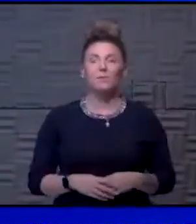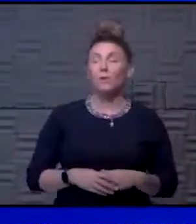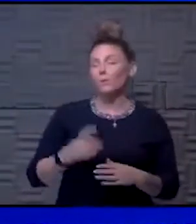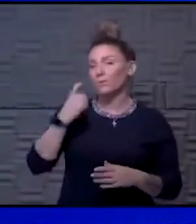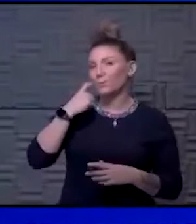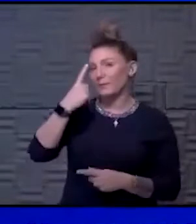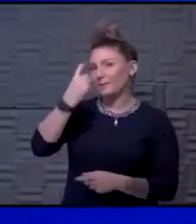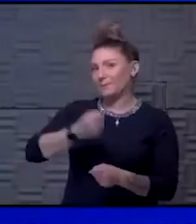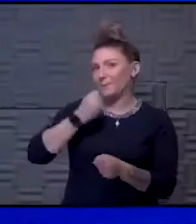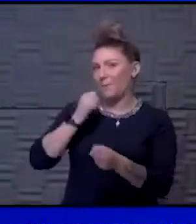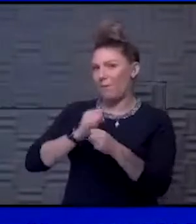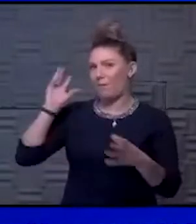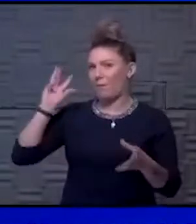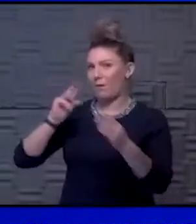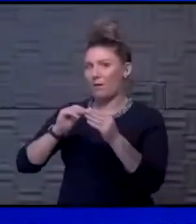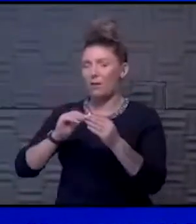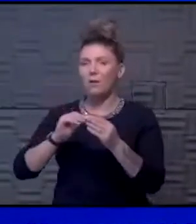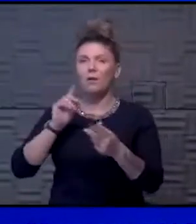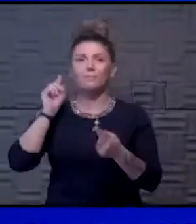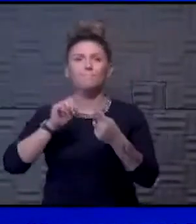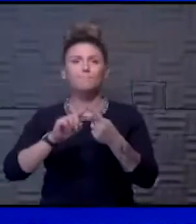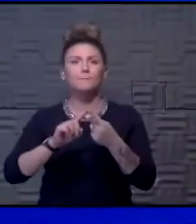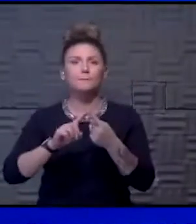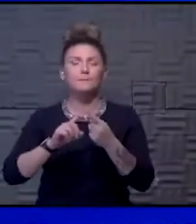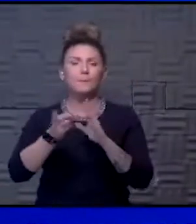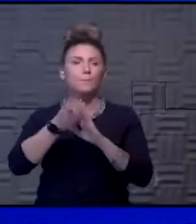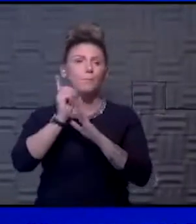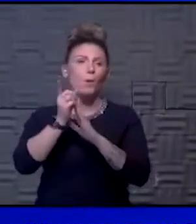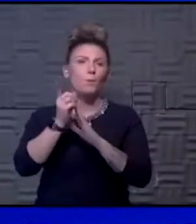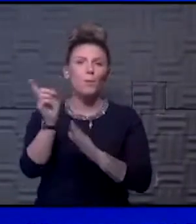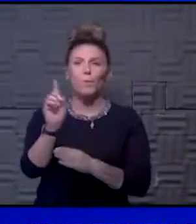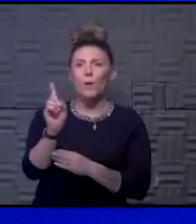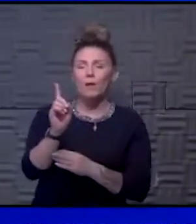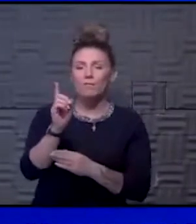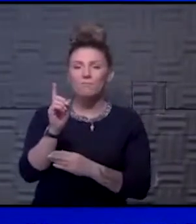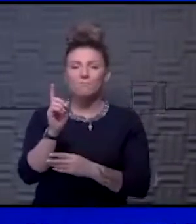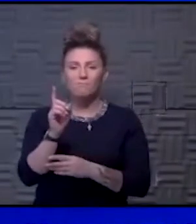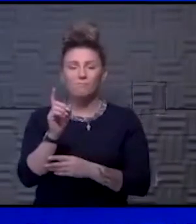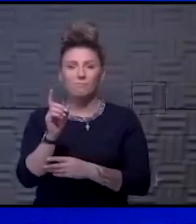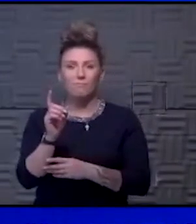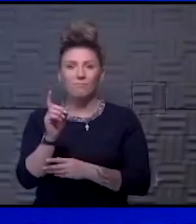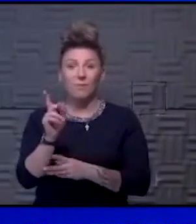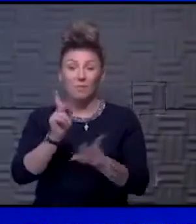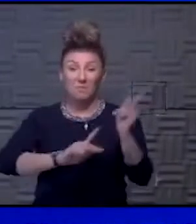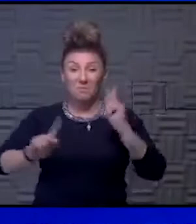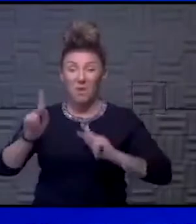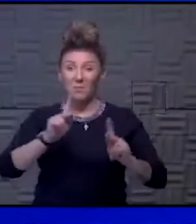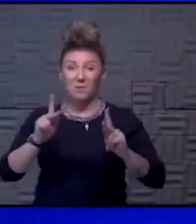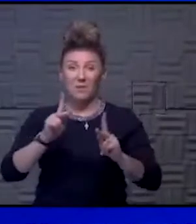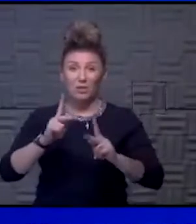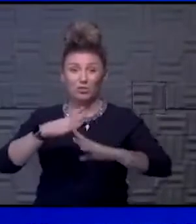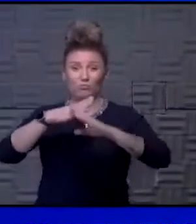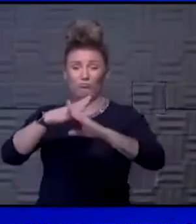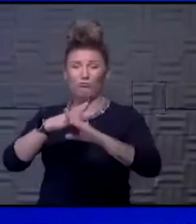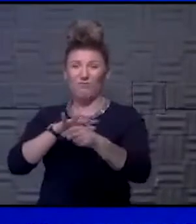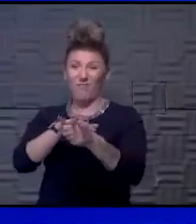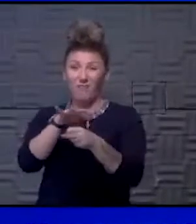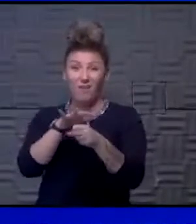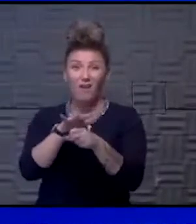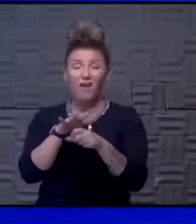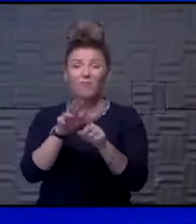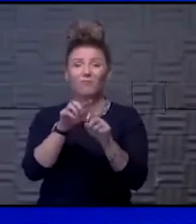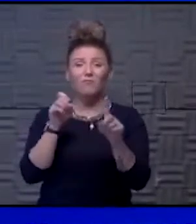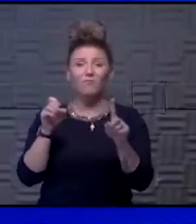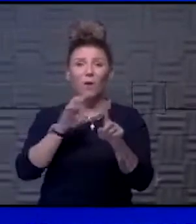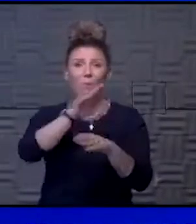year, until we can potentially get to the point where there's enough population immunity or benefit from widespread vaccine that we don't